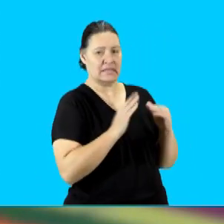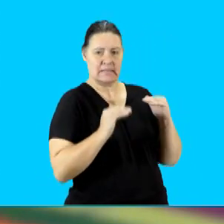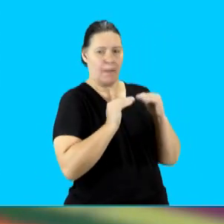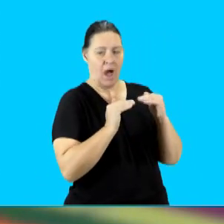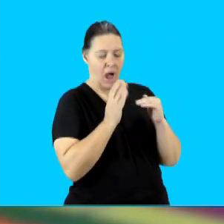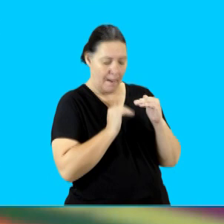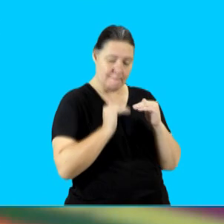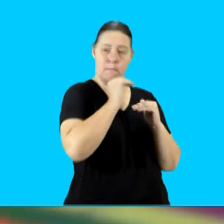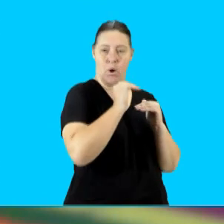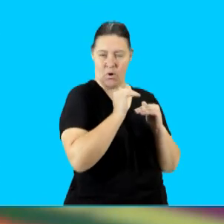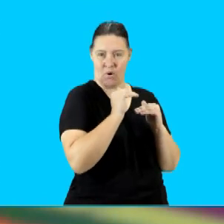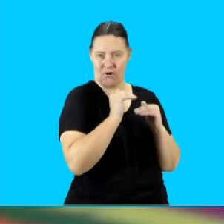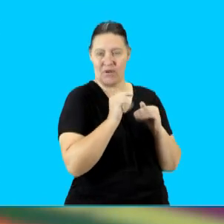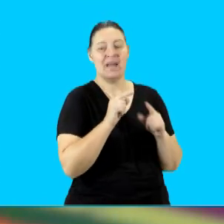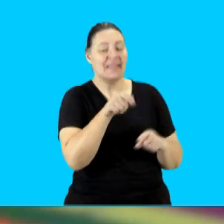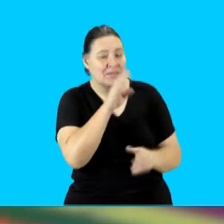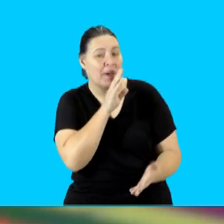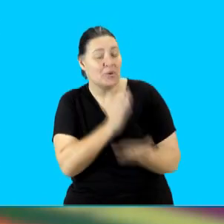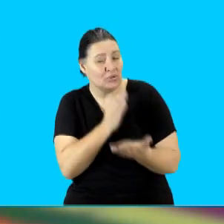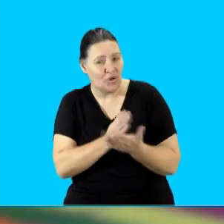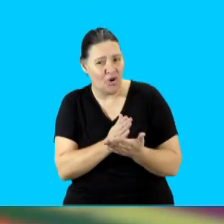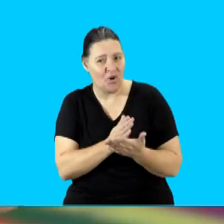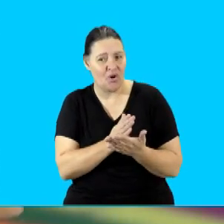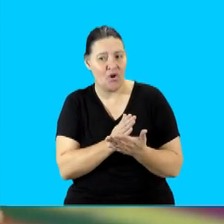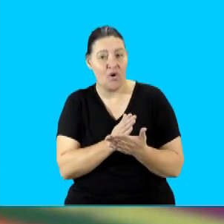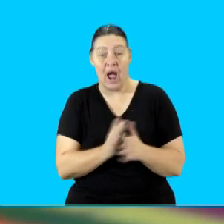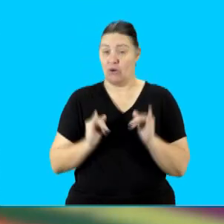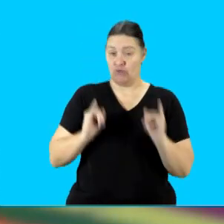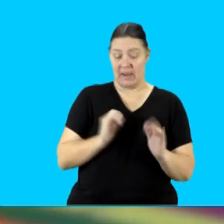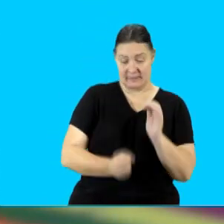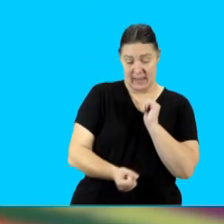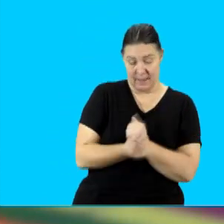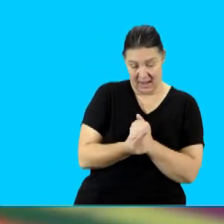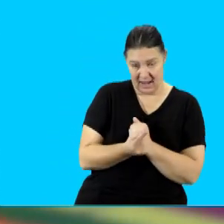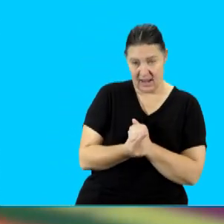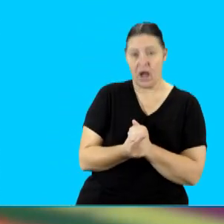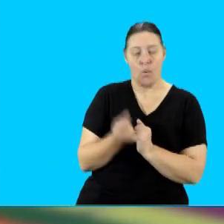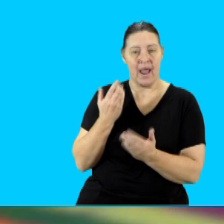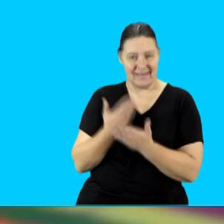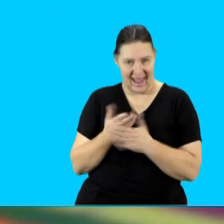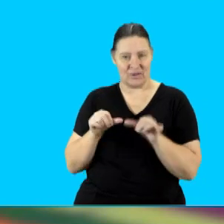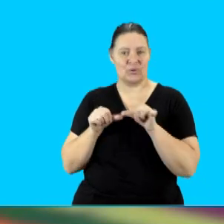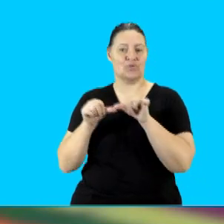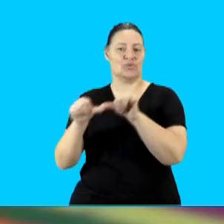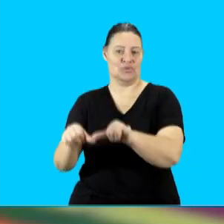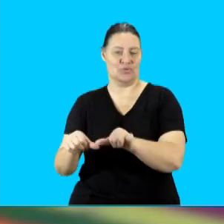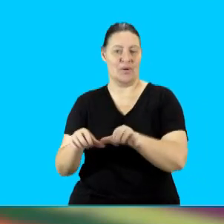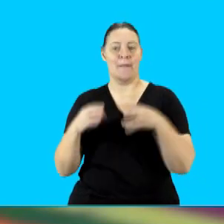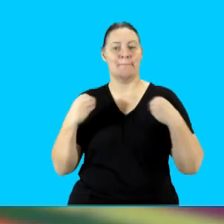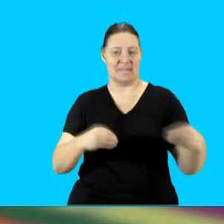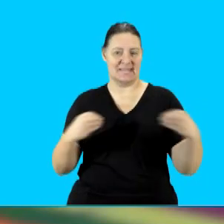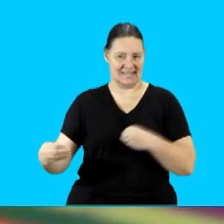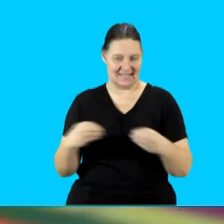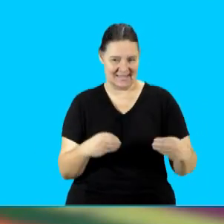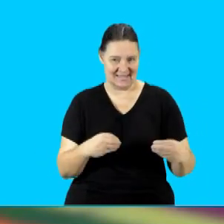simple terms. So by so doing, we are making sure that in times of crisis as a business, we are able to continue to be